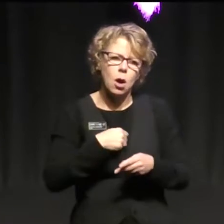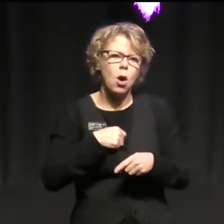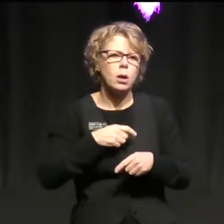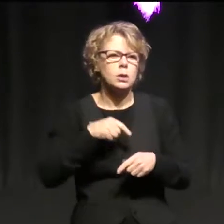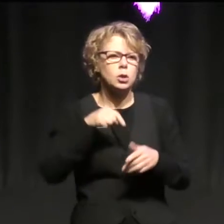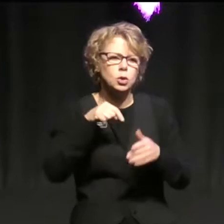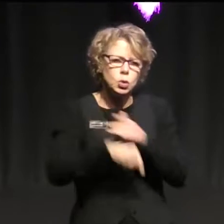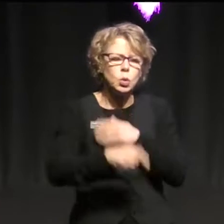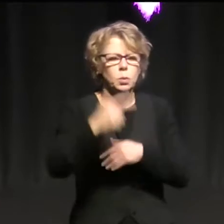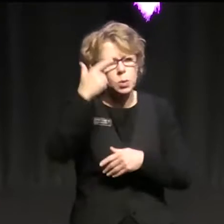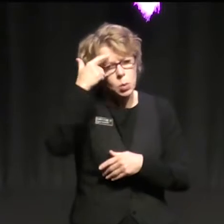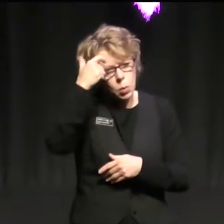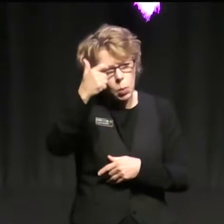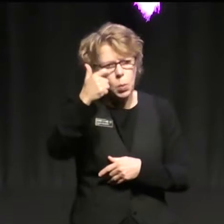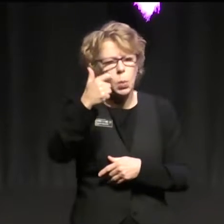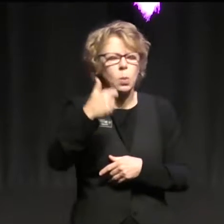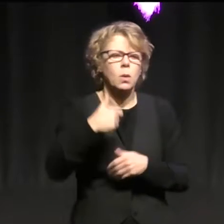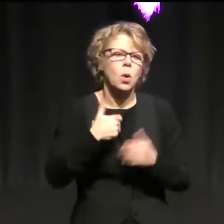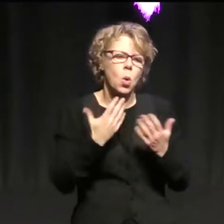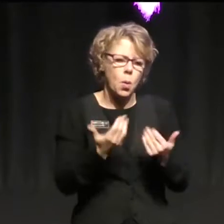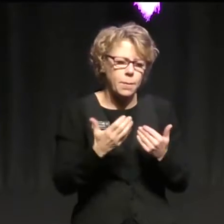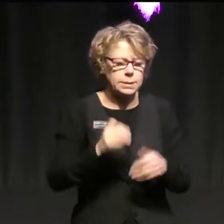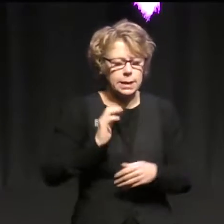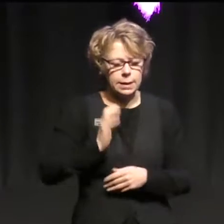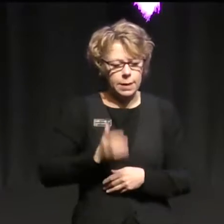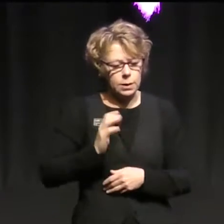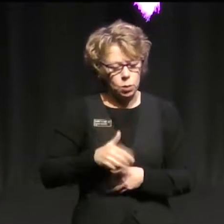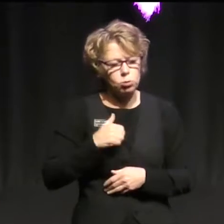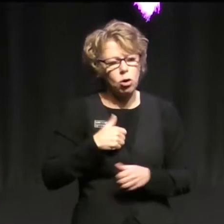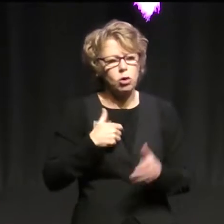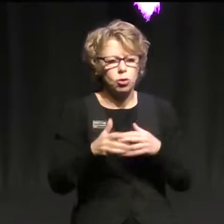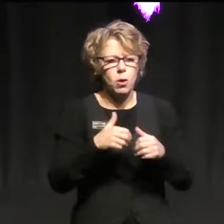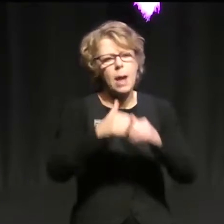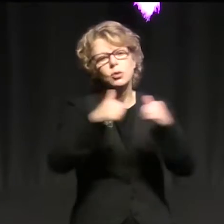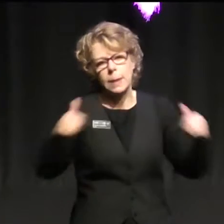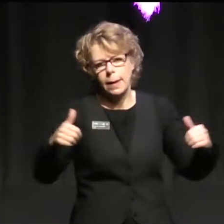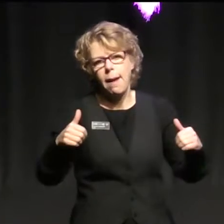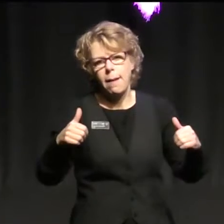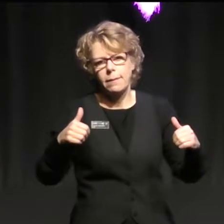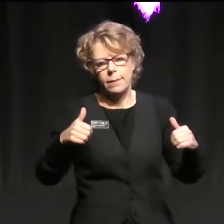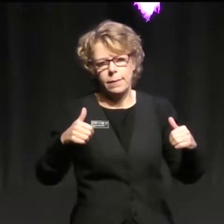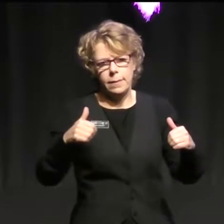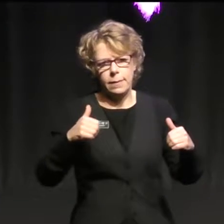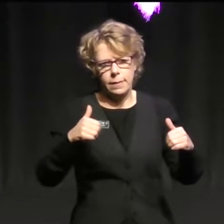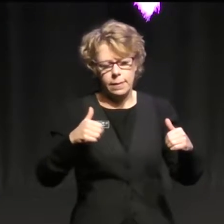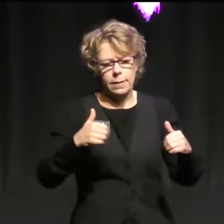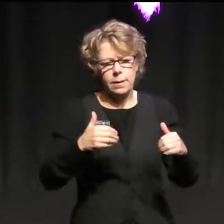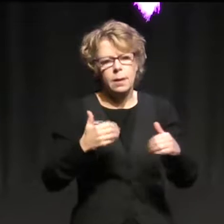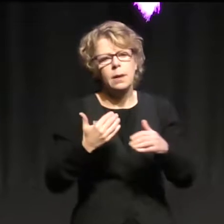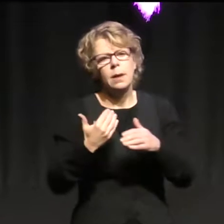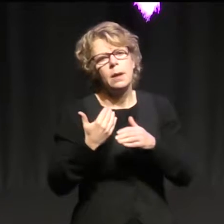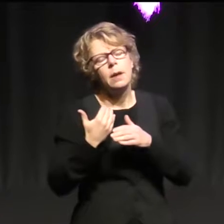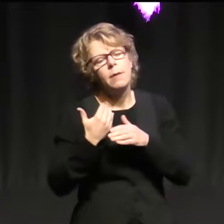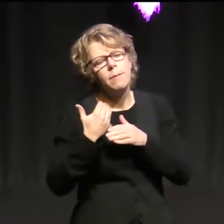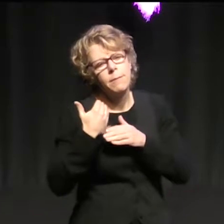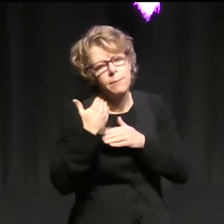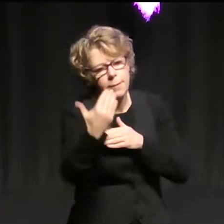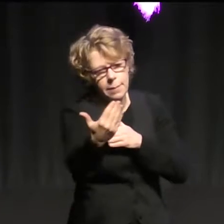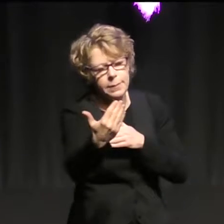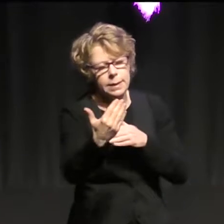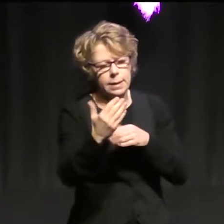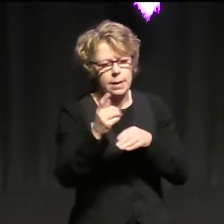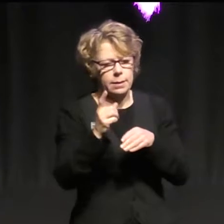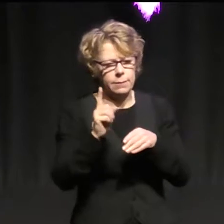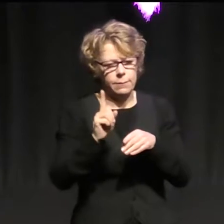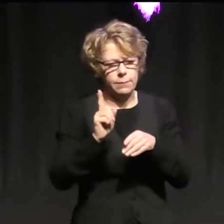that women are going to be the change makers. The future lies in the hands of women. And therefore, I